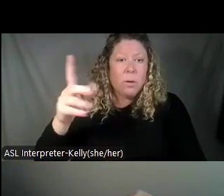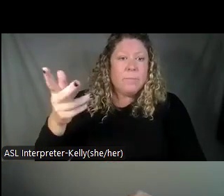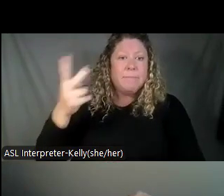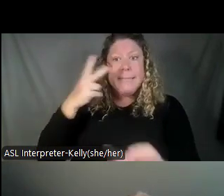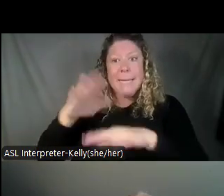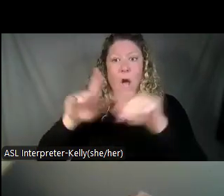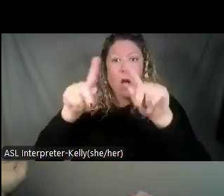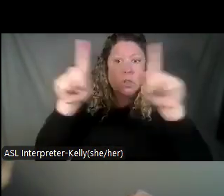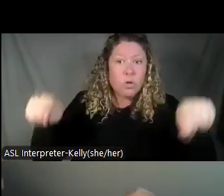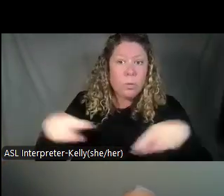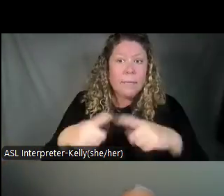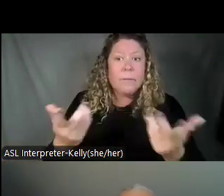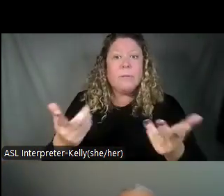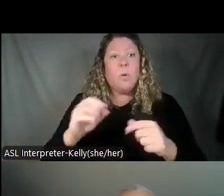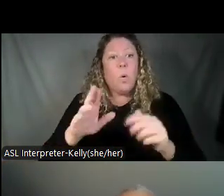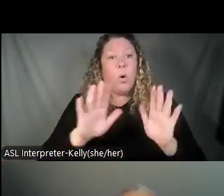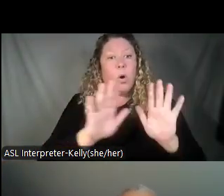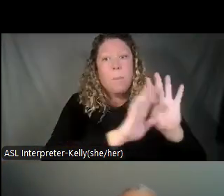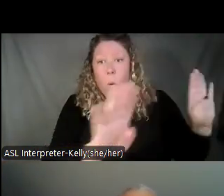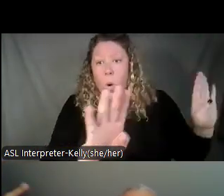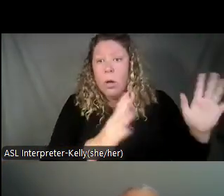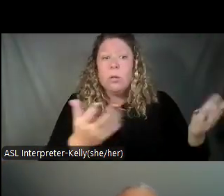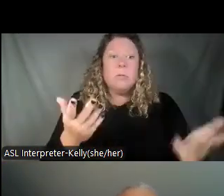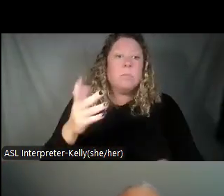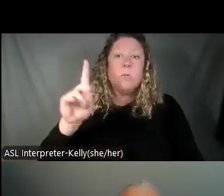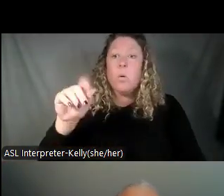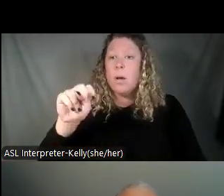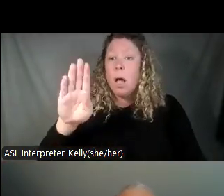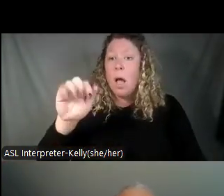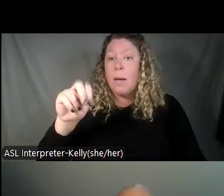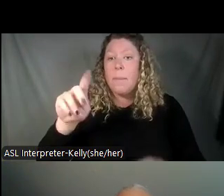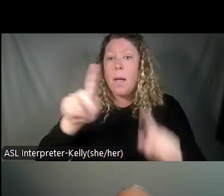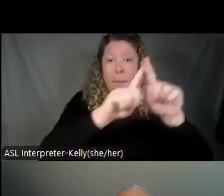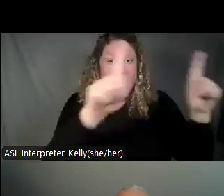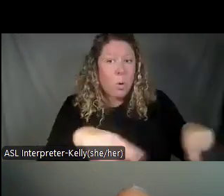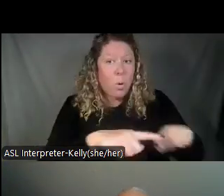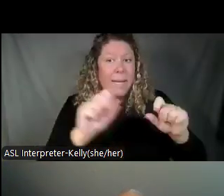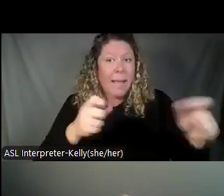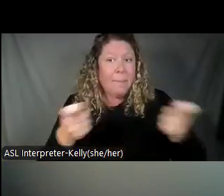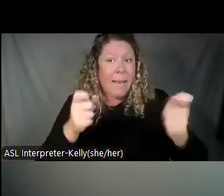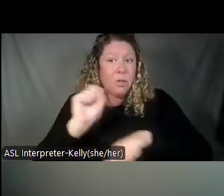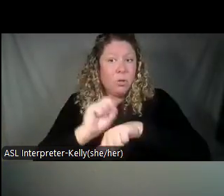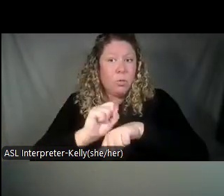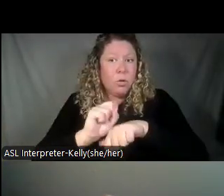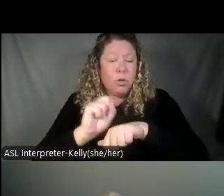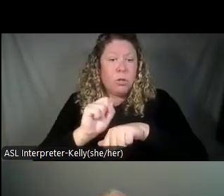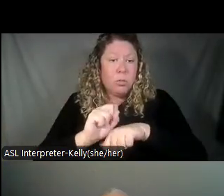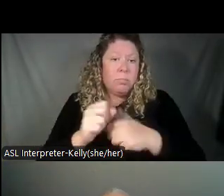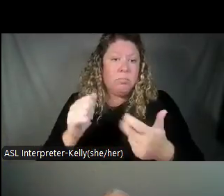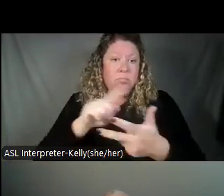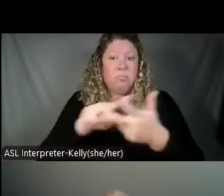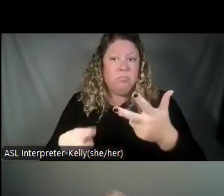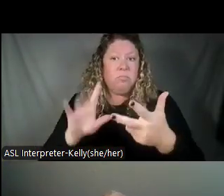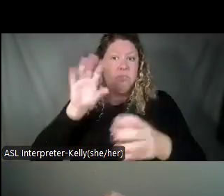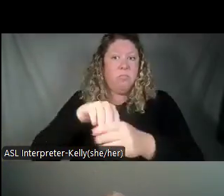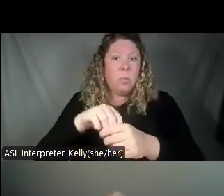up on a board, or using that Kanban board to manage the work is 3 ways to include radical